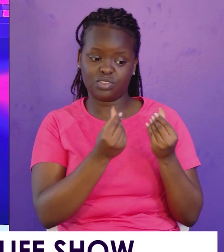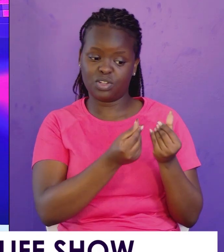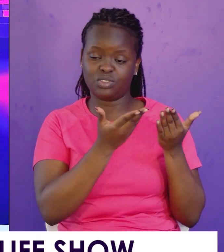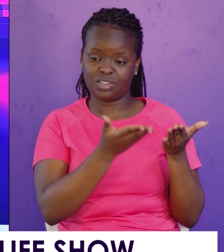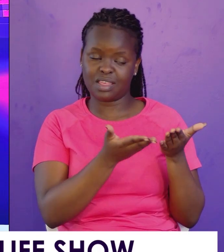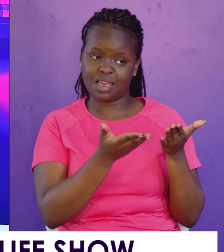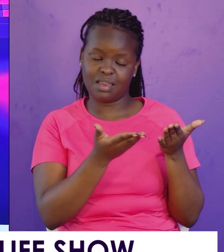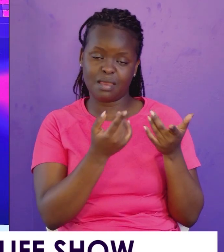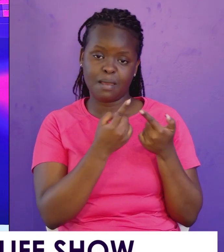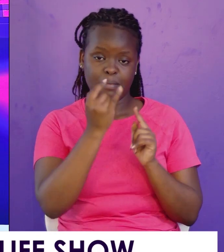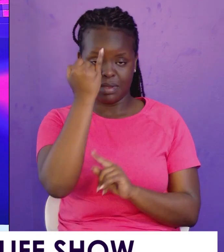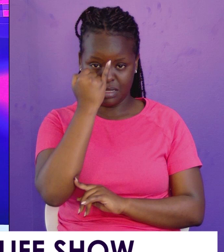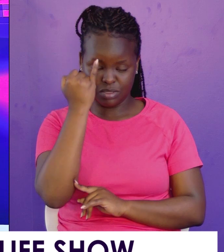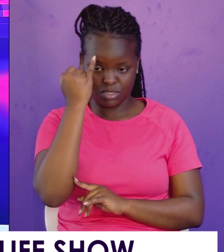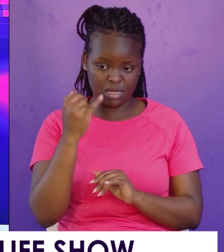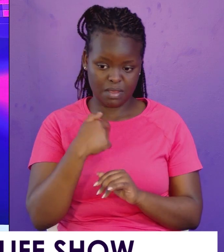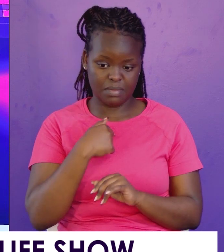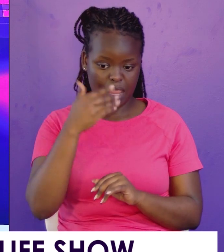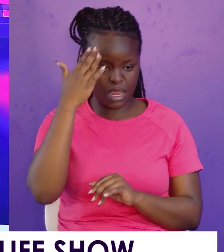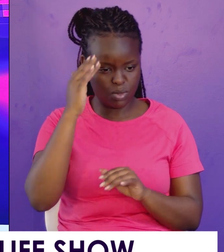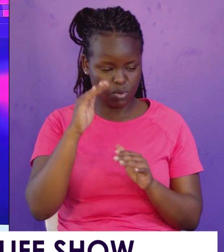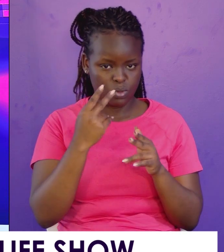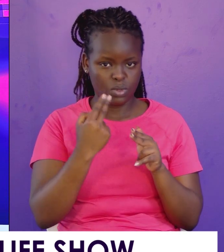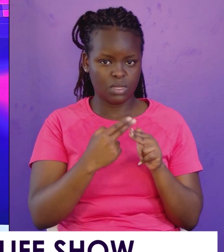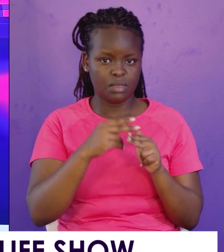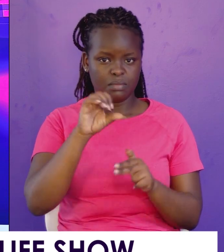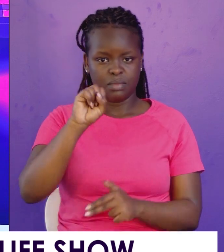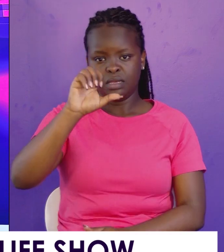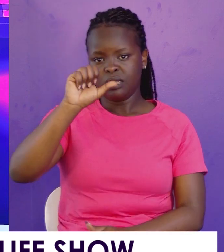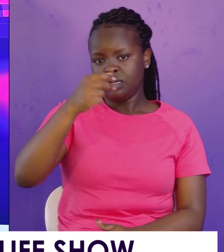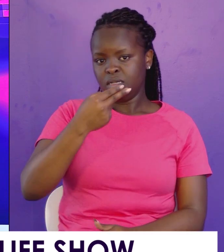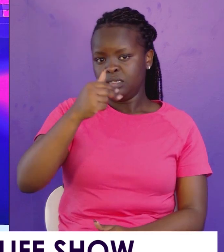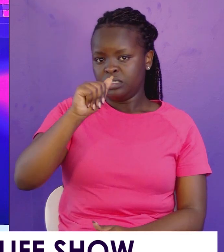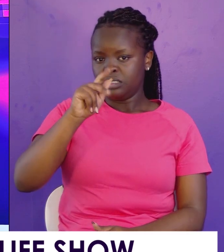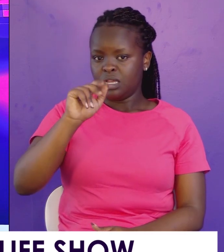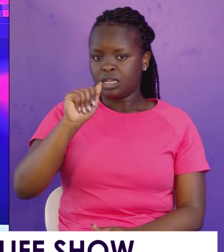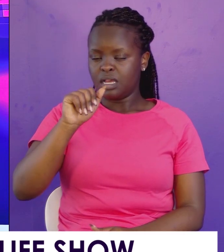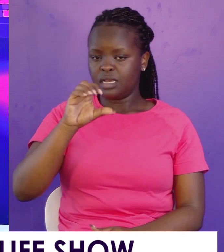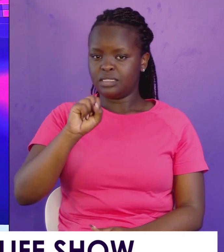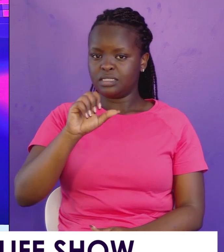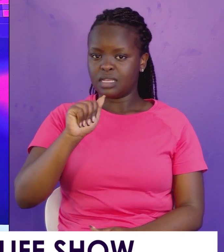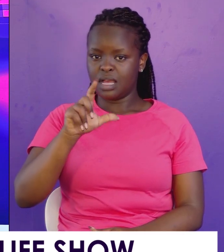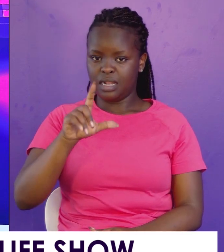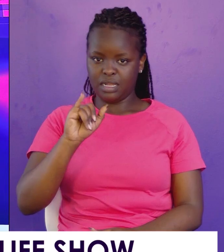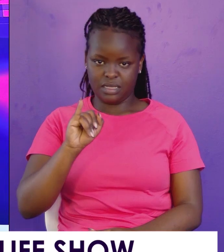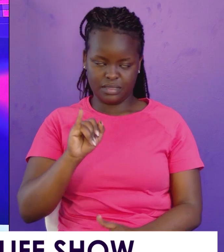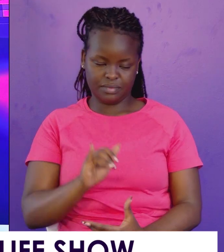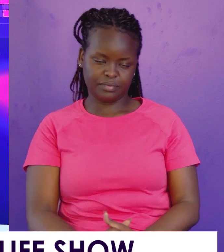But Jonah, I knew somebody called Shakasali. Okay. And Thank God Shakasali, it's you not know him also. Shakahola.